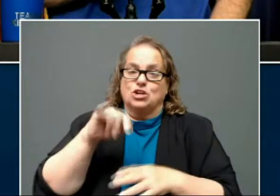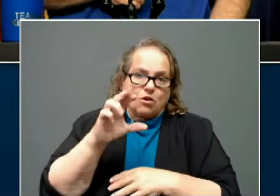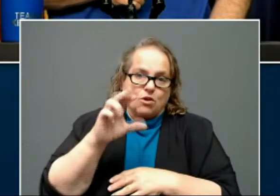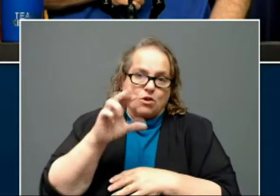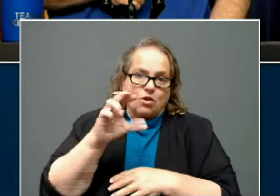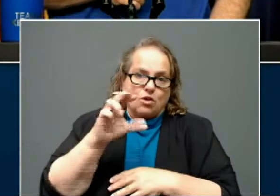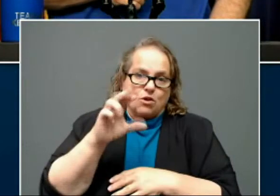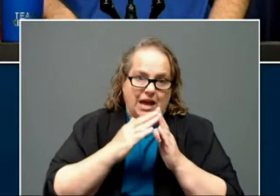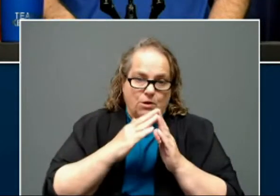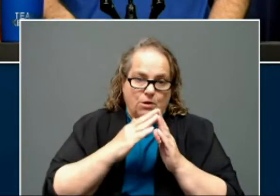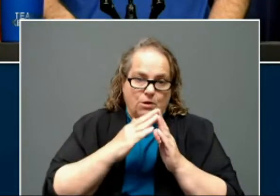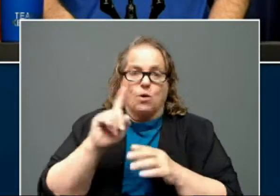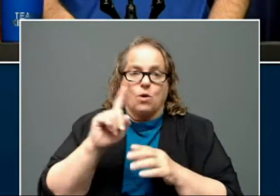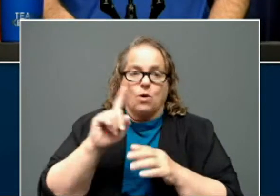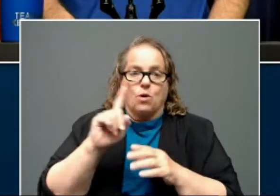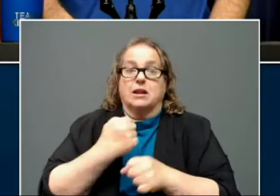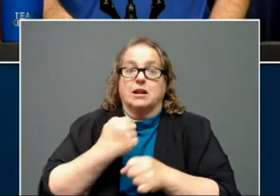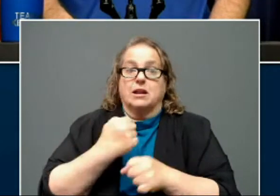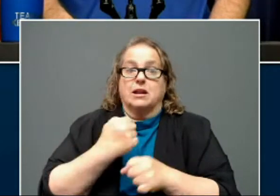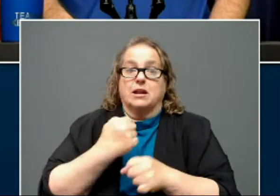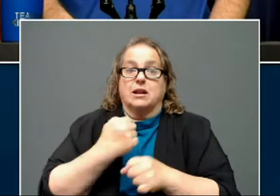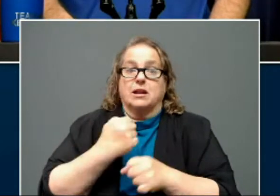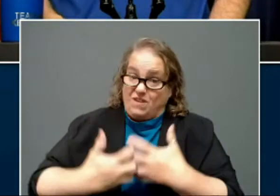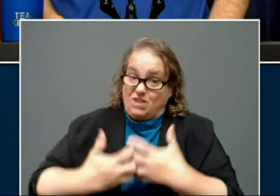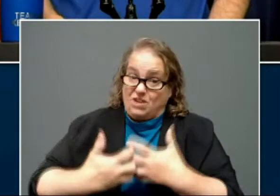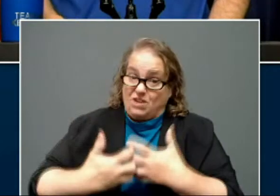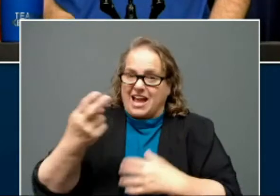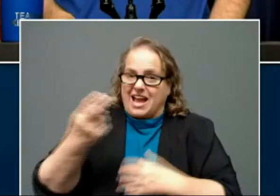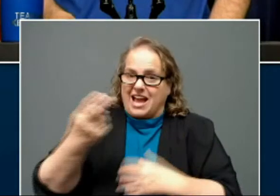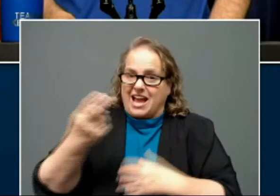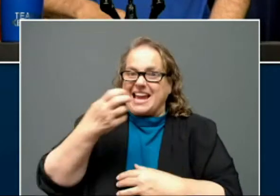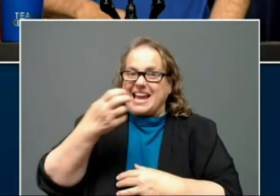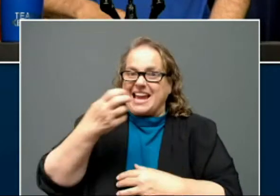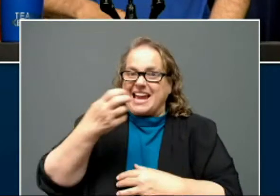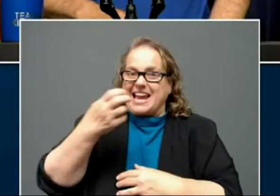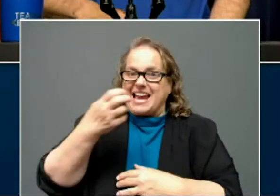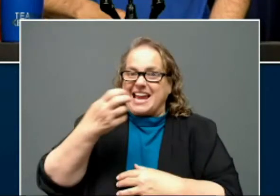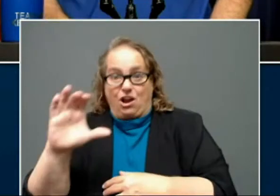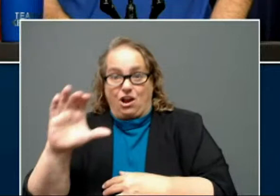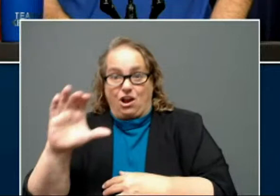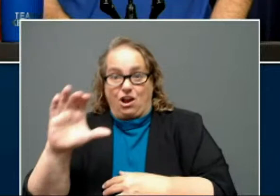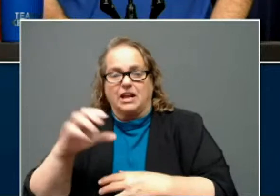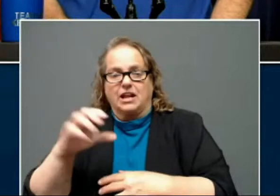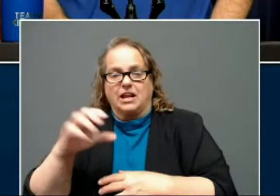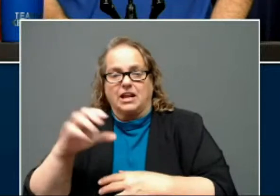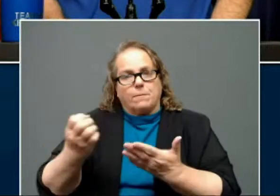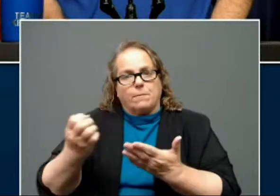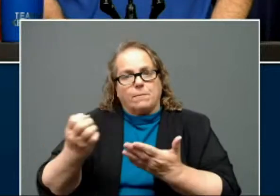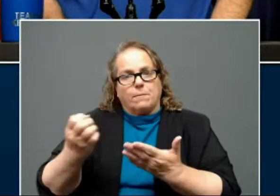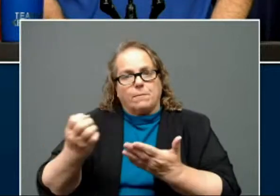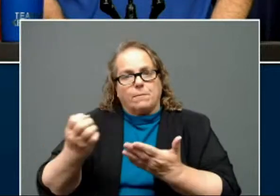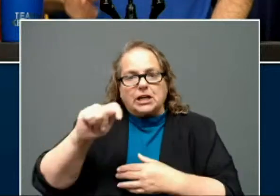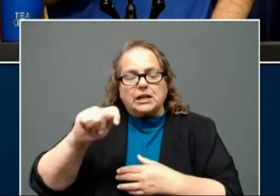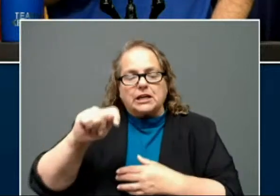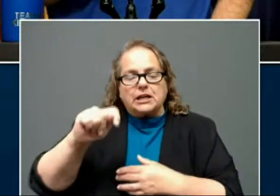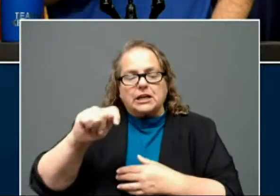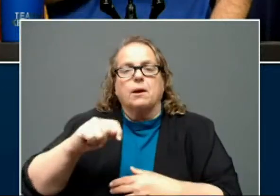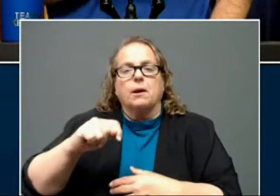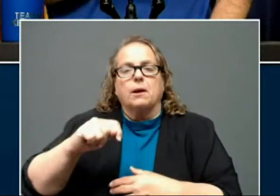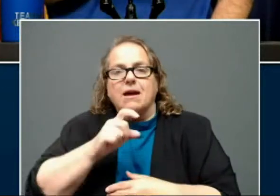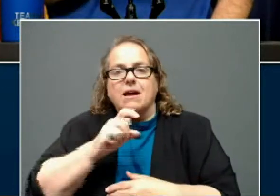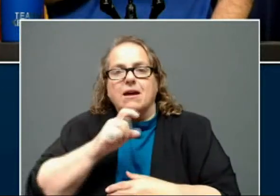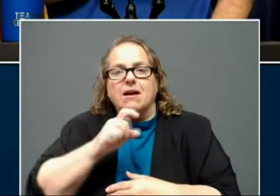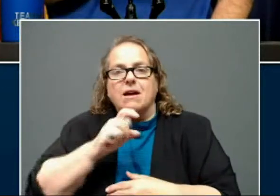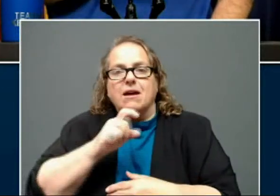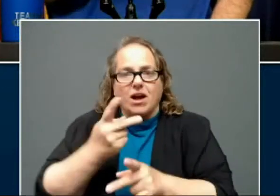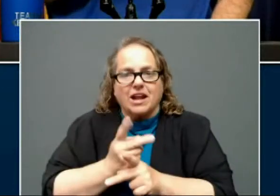HVAC equipment as well as roof curbs, curb adapters, and other sheet metal products for roof-mounted air conditioning equipment. So think about